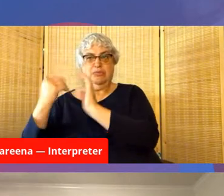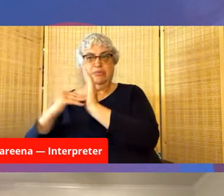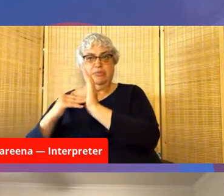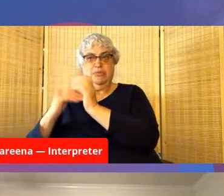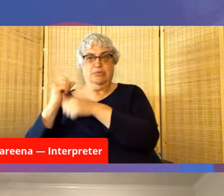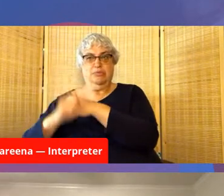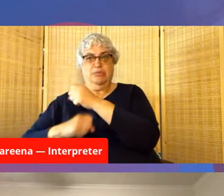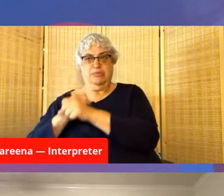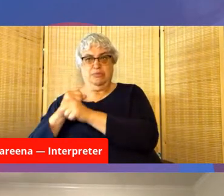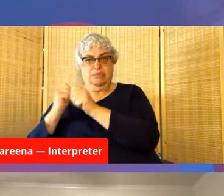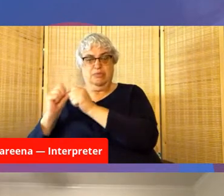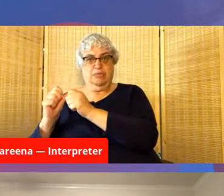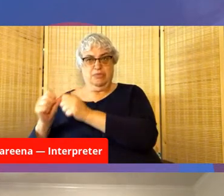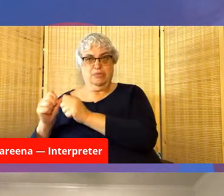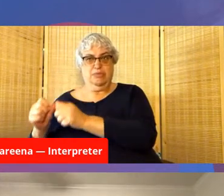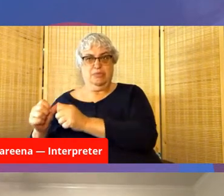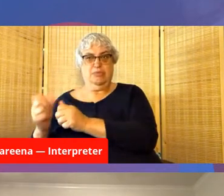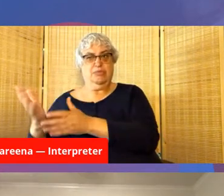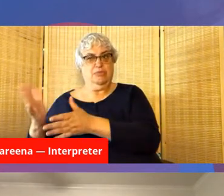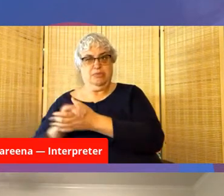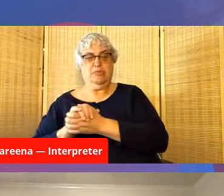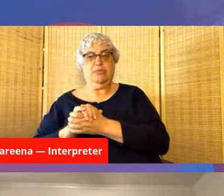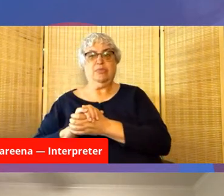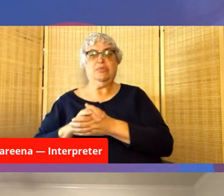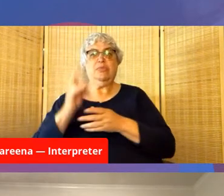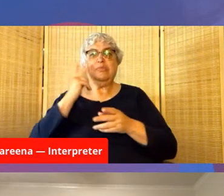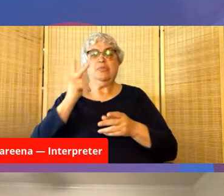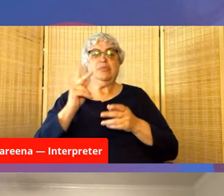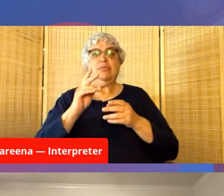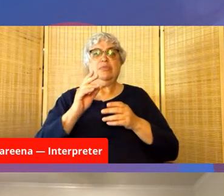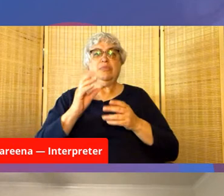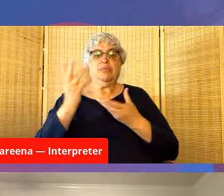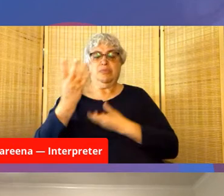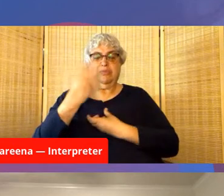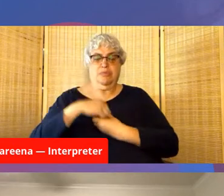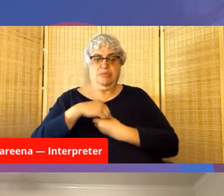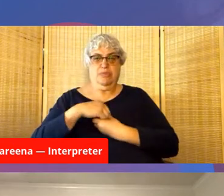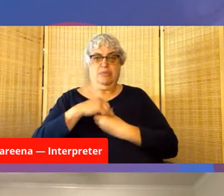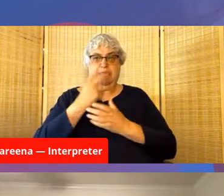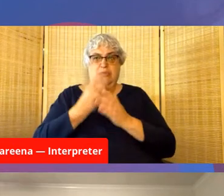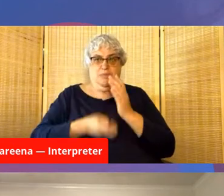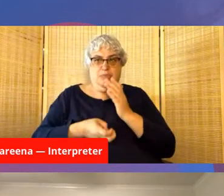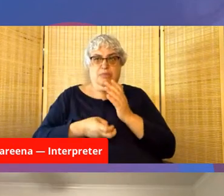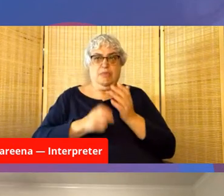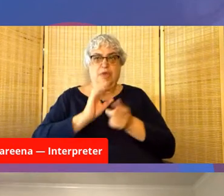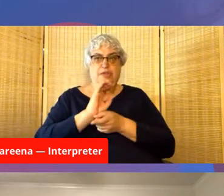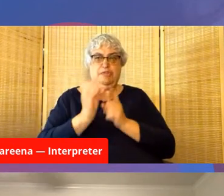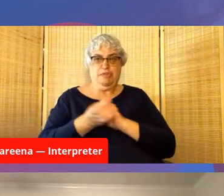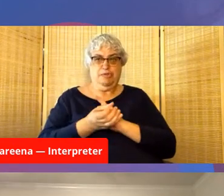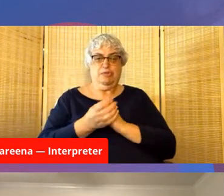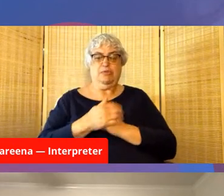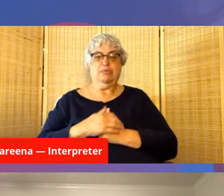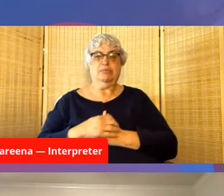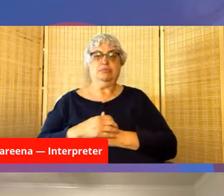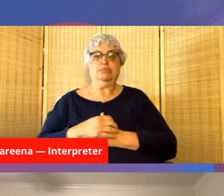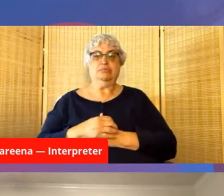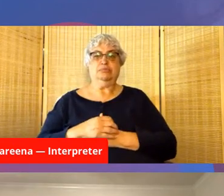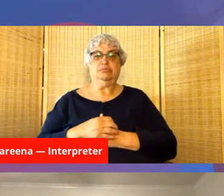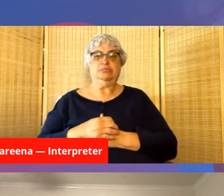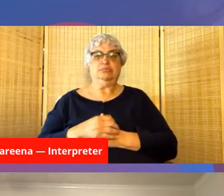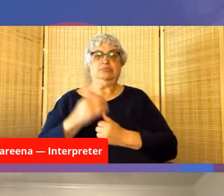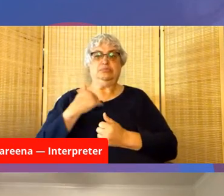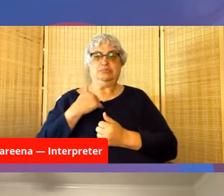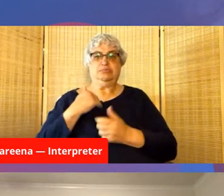to be played. So it just shows you how much enculturation plays a role. Now, all that being said, there are